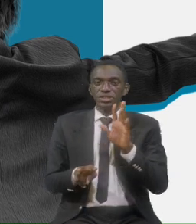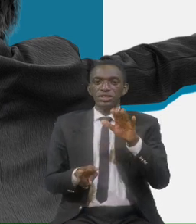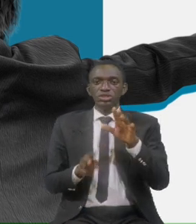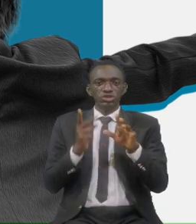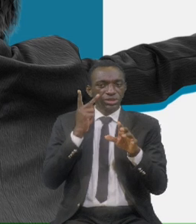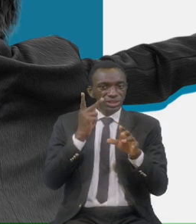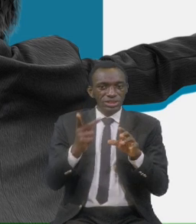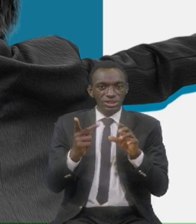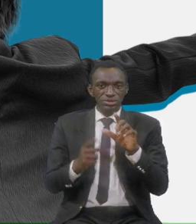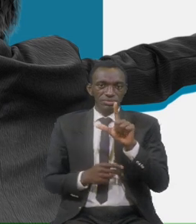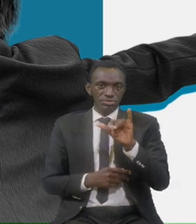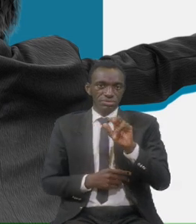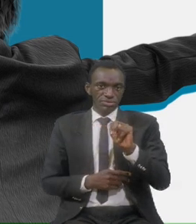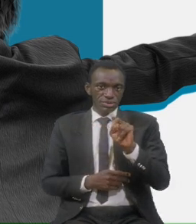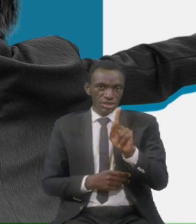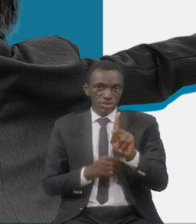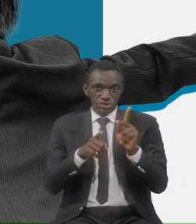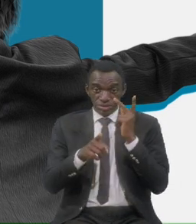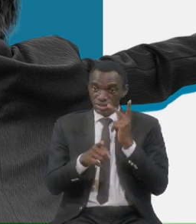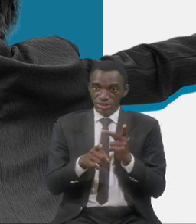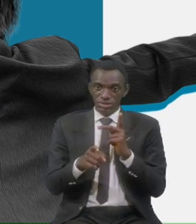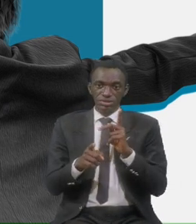There is a link on your screen,